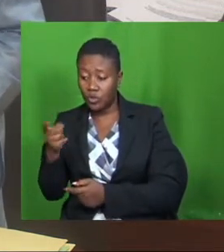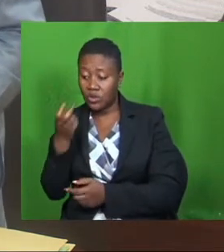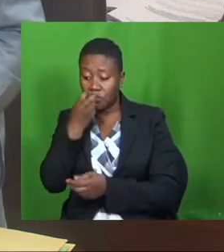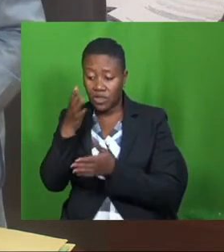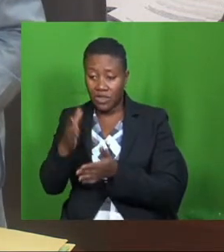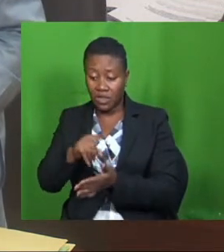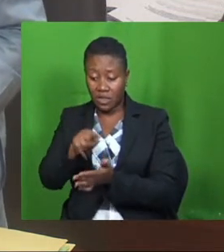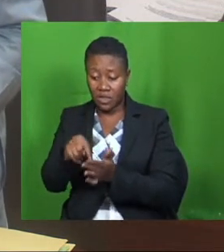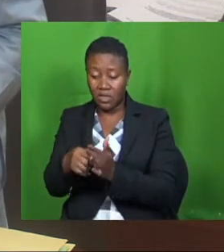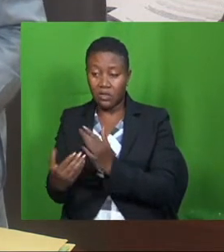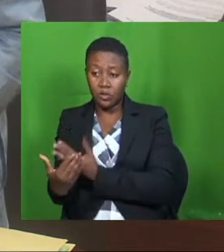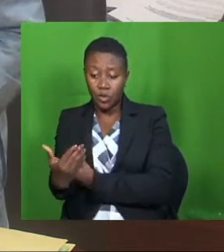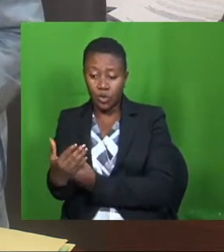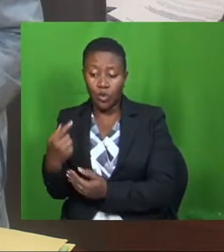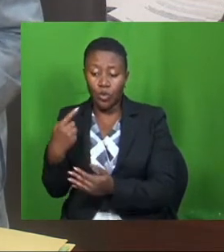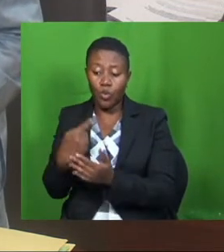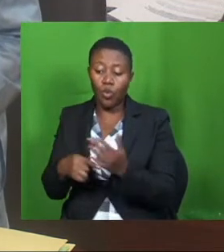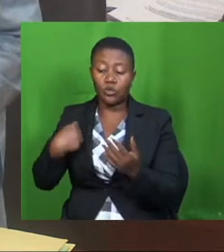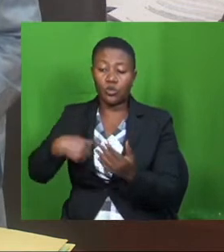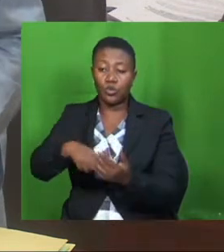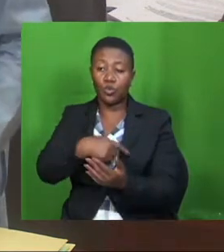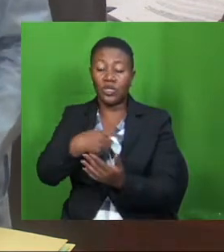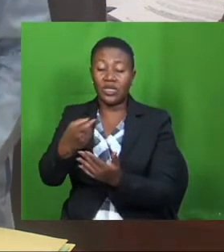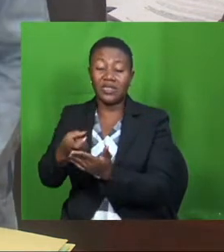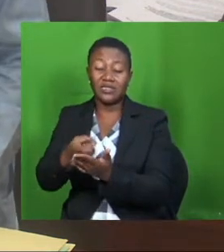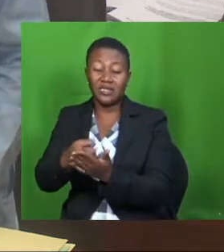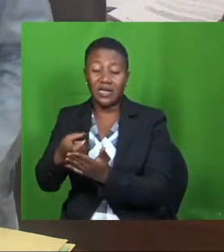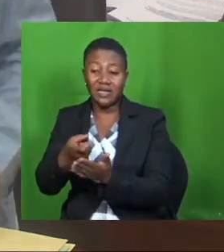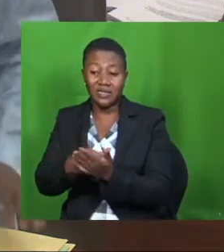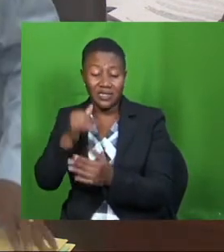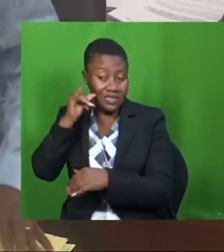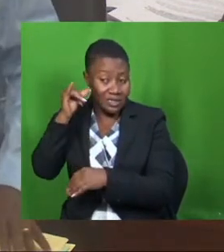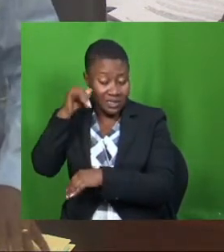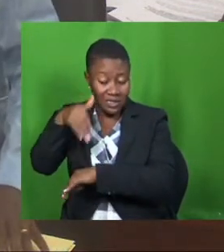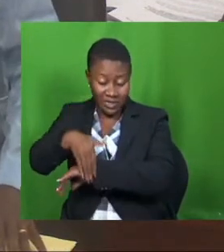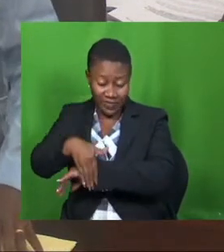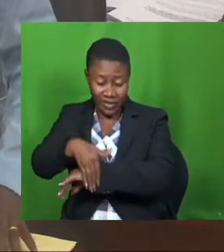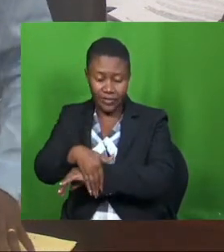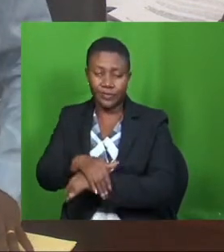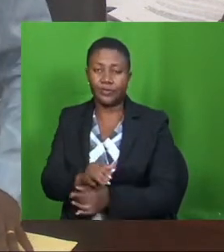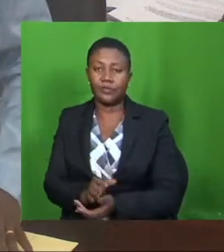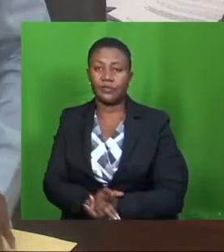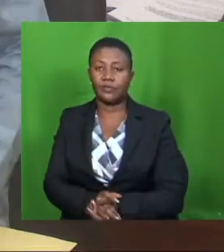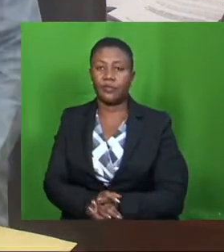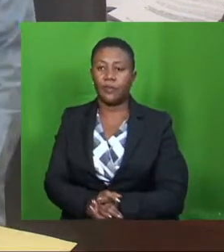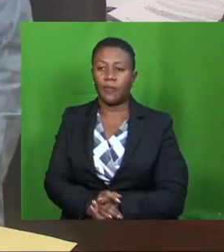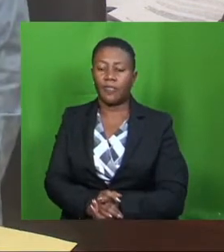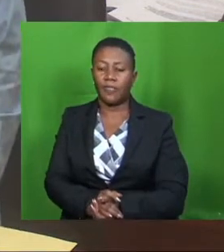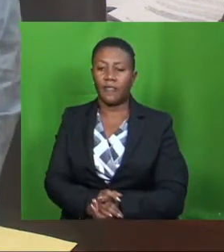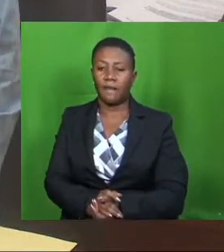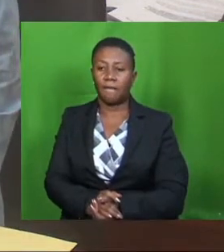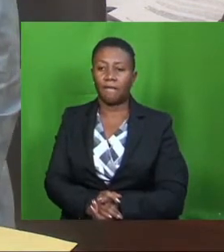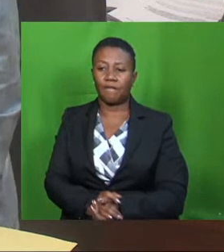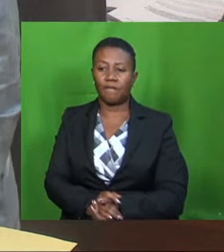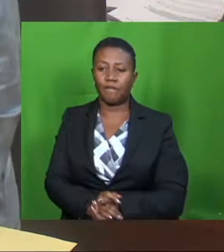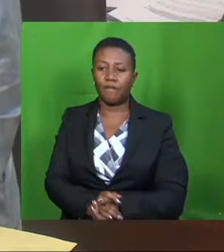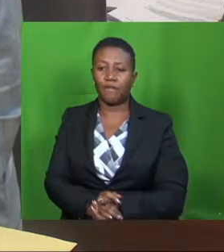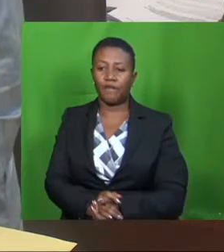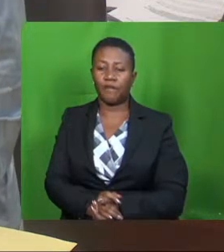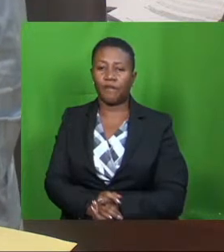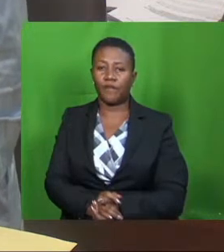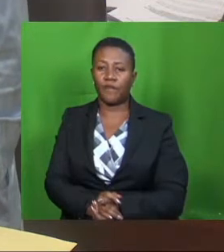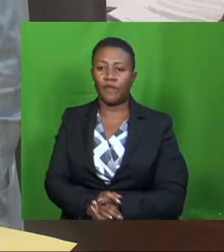annual public debt management report. The report before us is the annual public debt